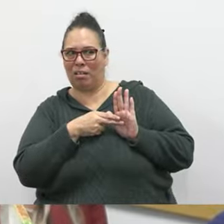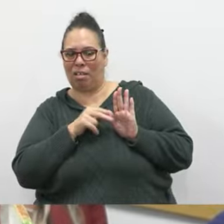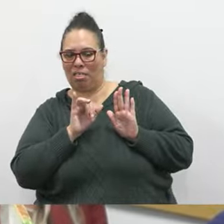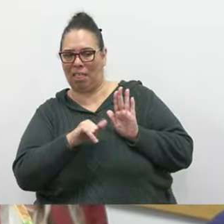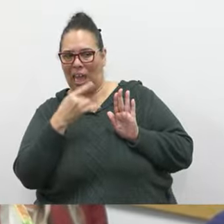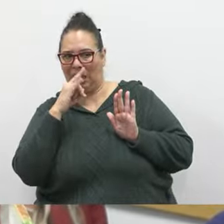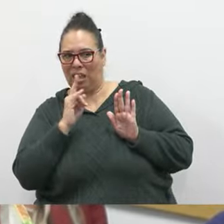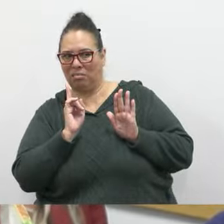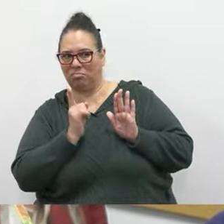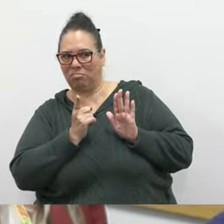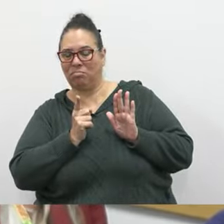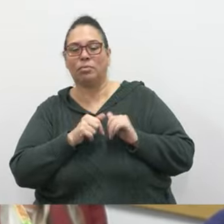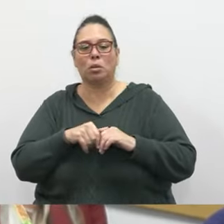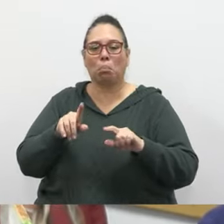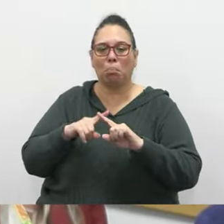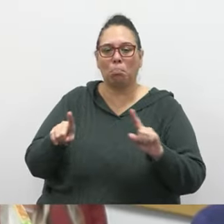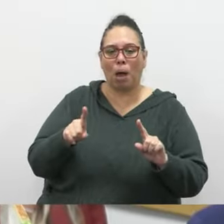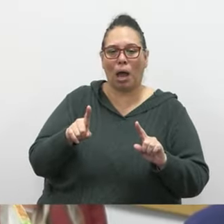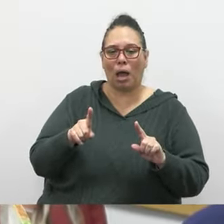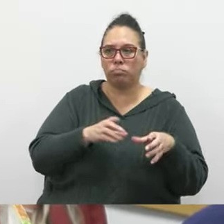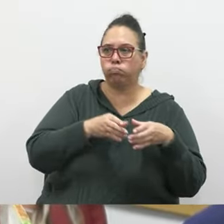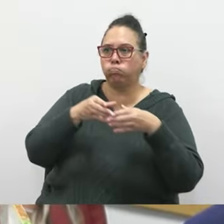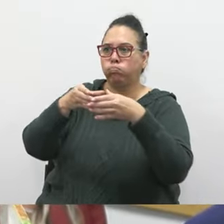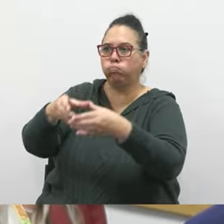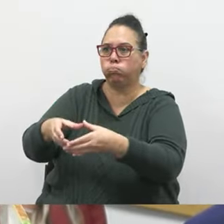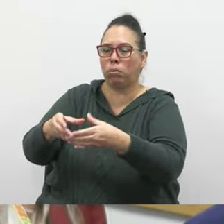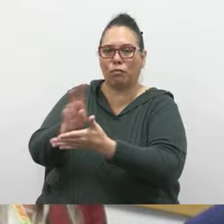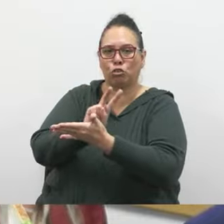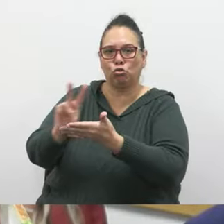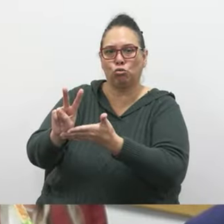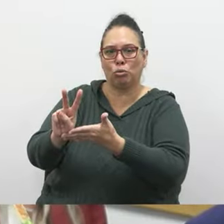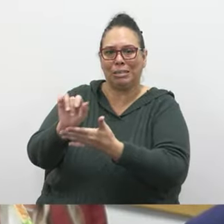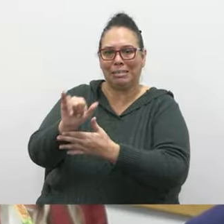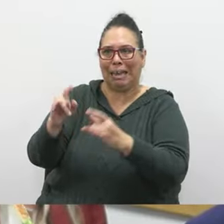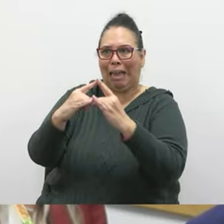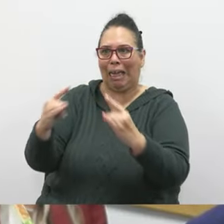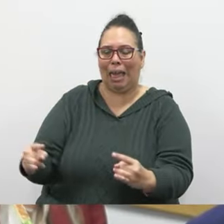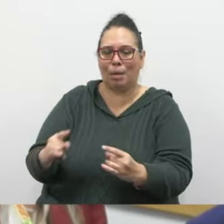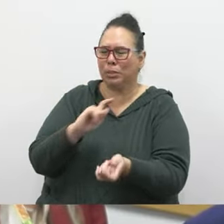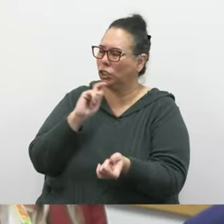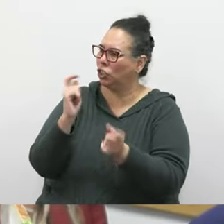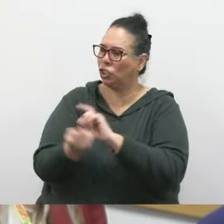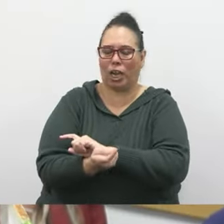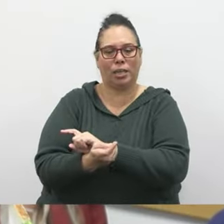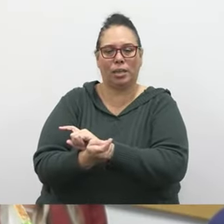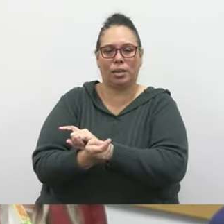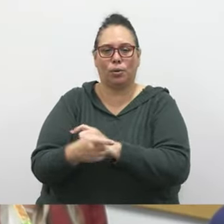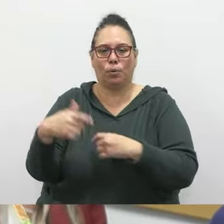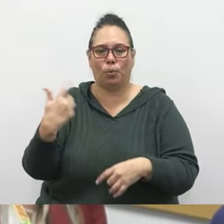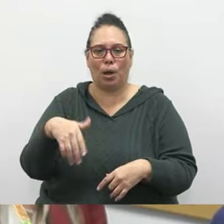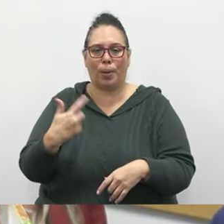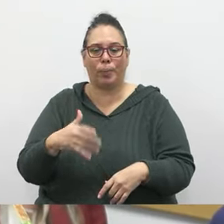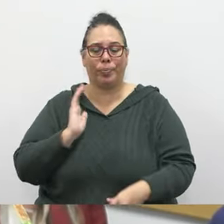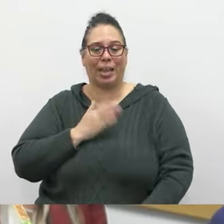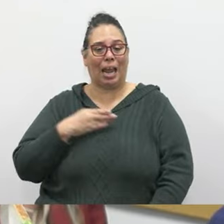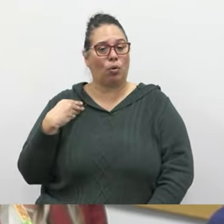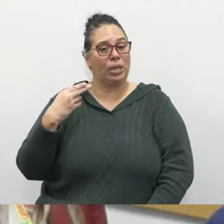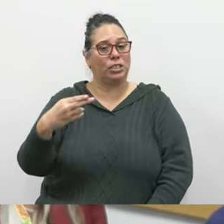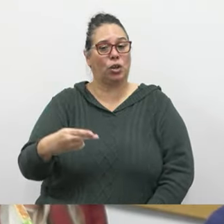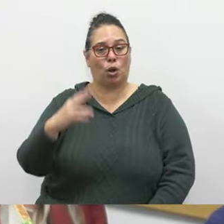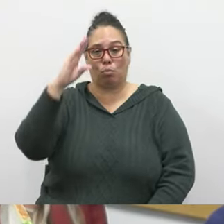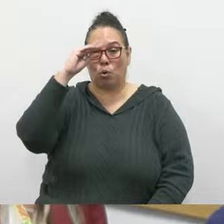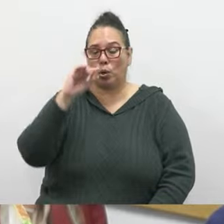going nowhere. But for us, going to Piles even 2 weeks, that is a turning point for them. I will admit that in our history, we have boys